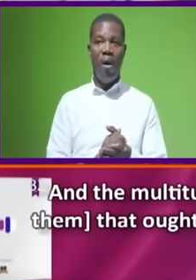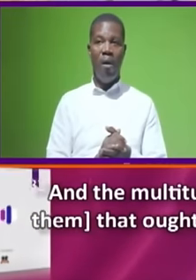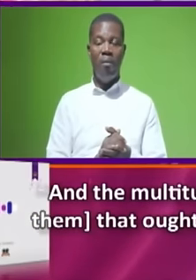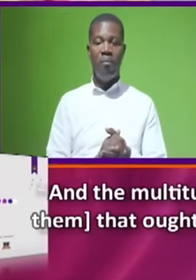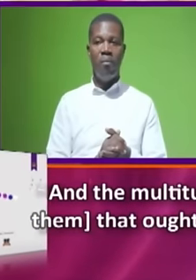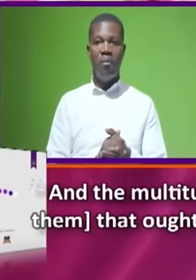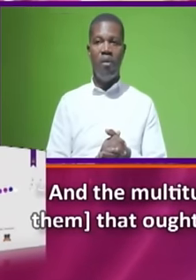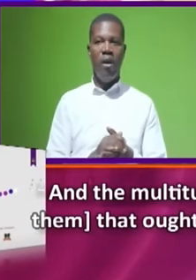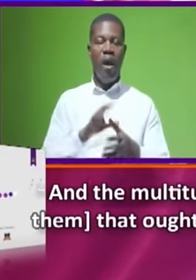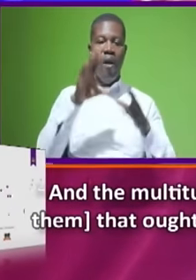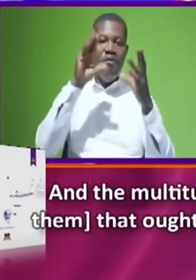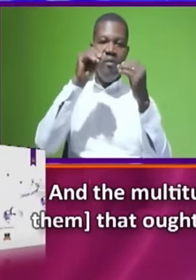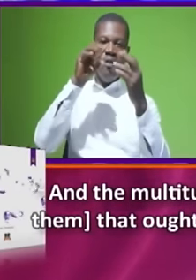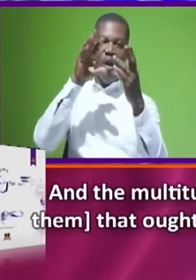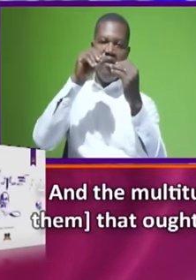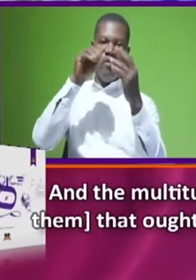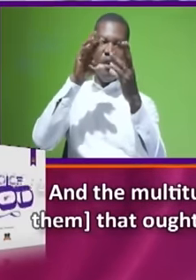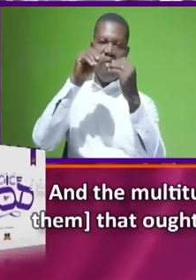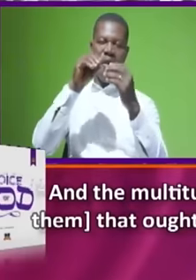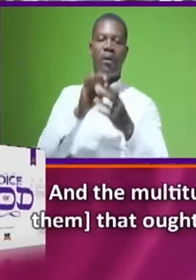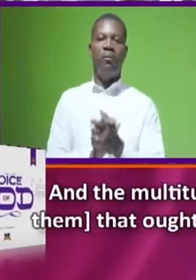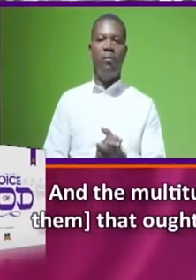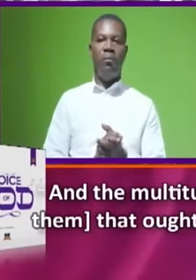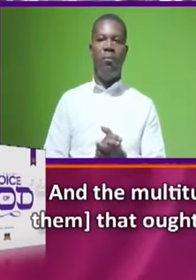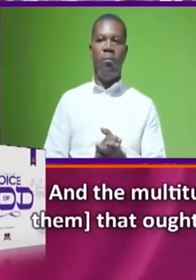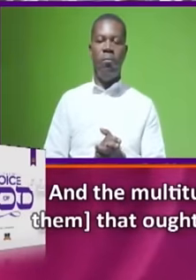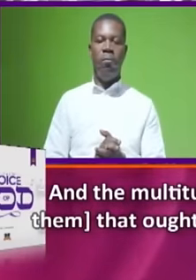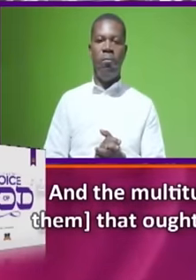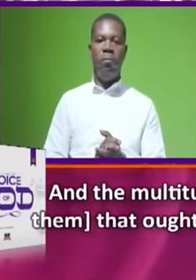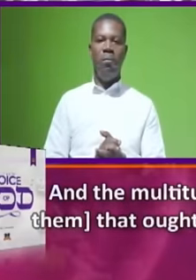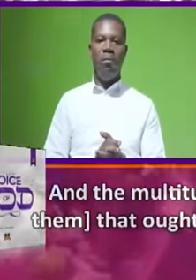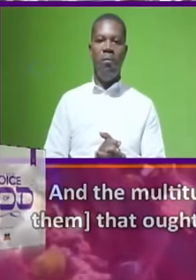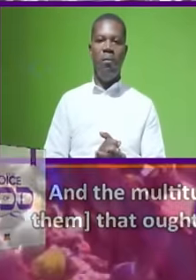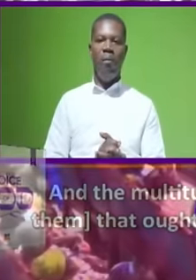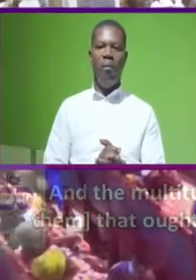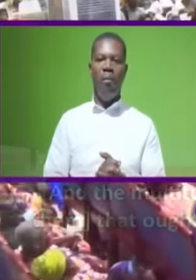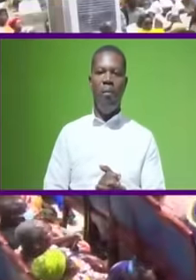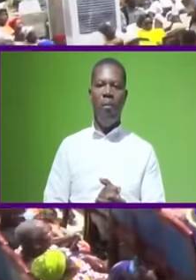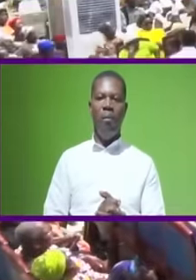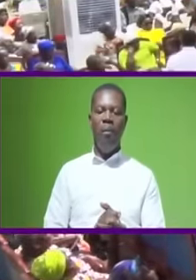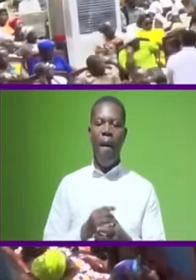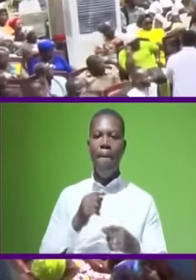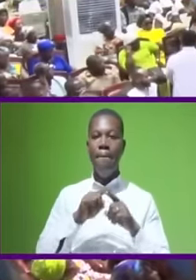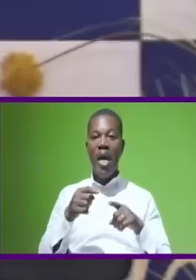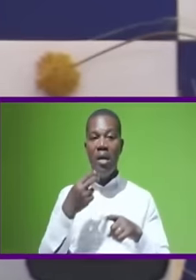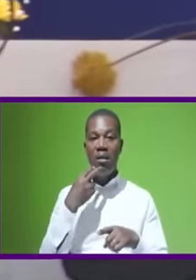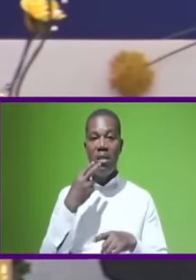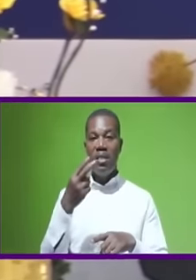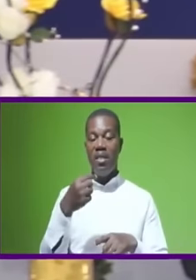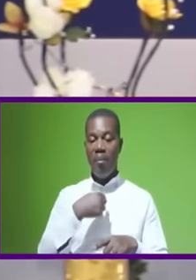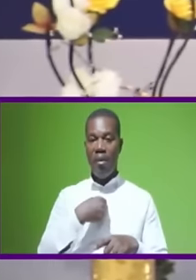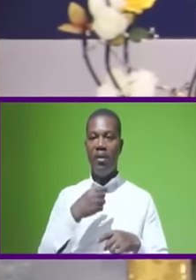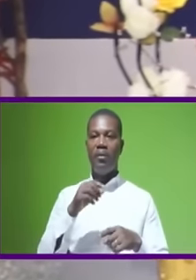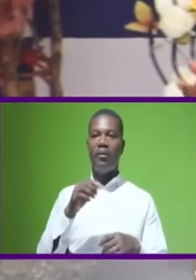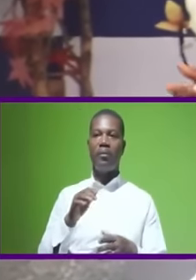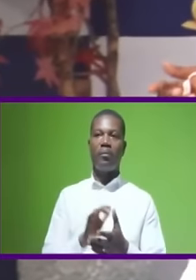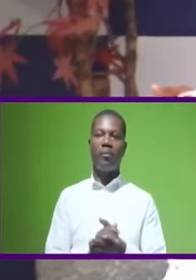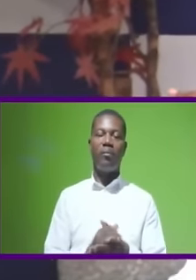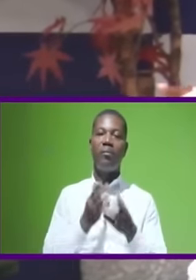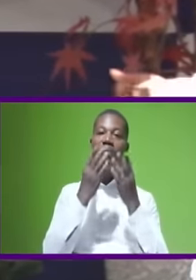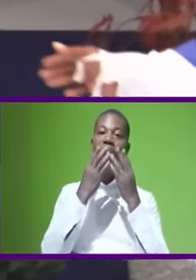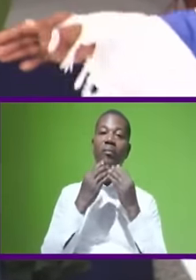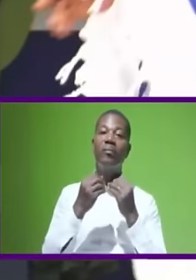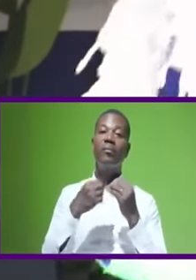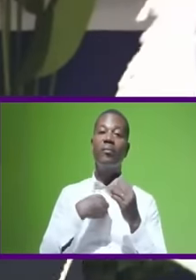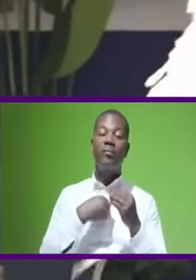have 50-50. Then we shall divide yours 50-50. And so much me Adam. But take a look more at me. Me